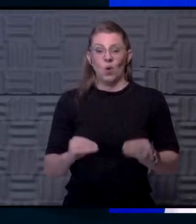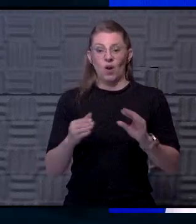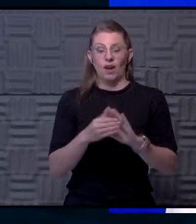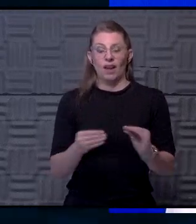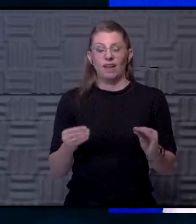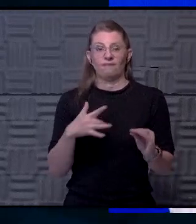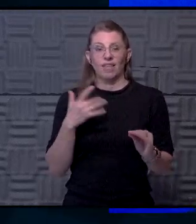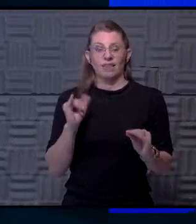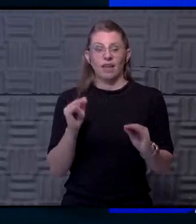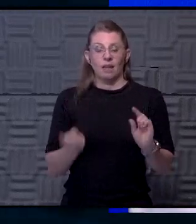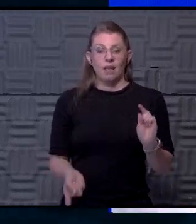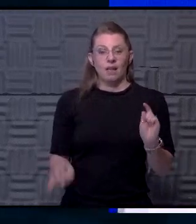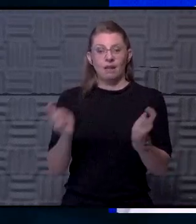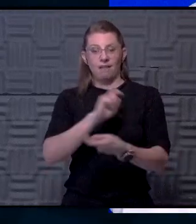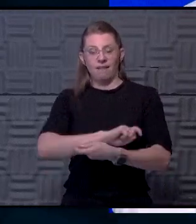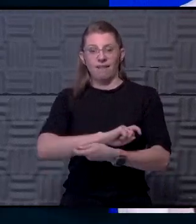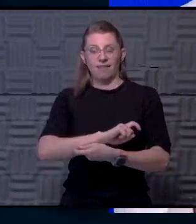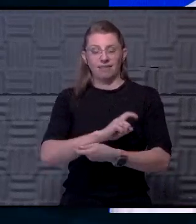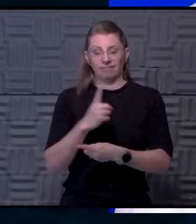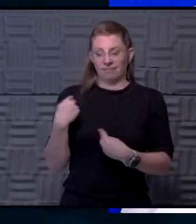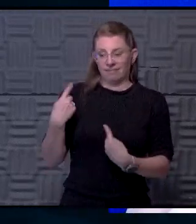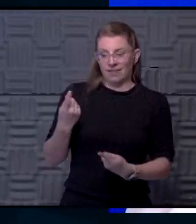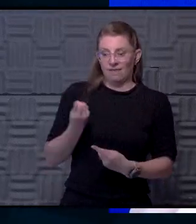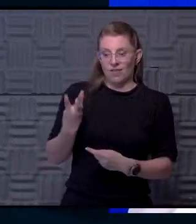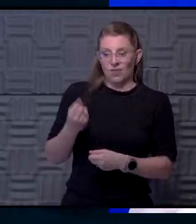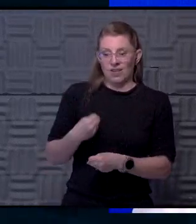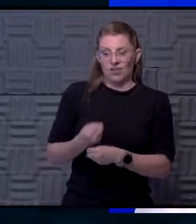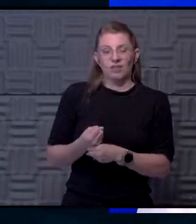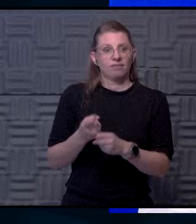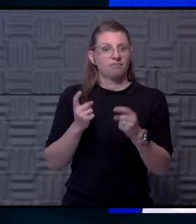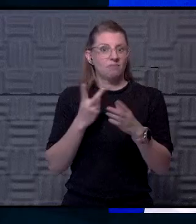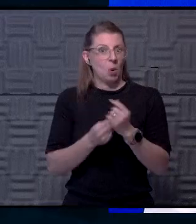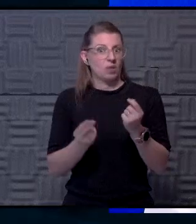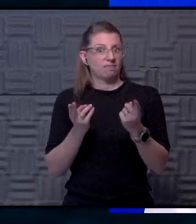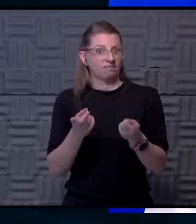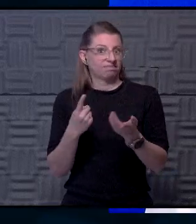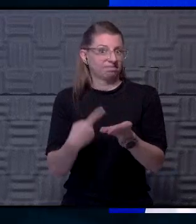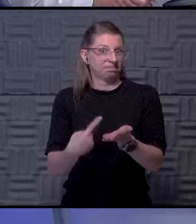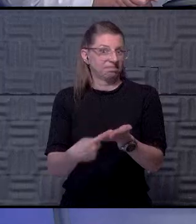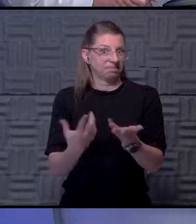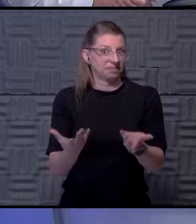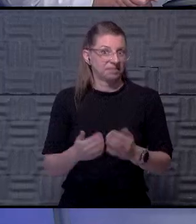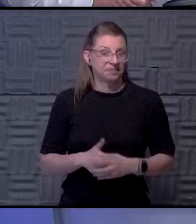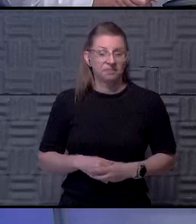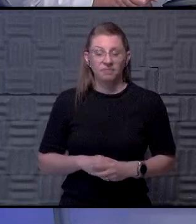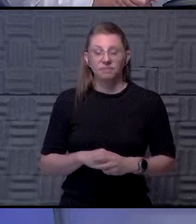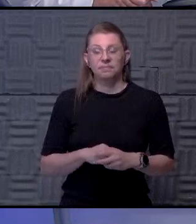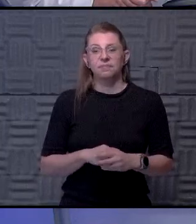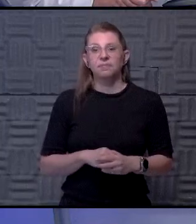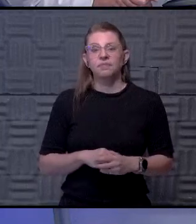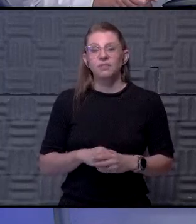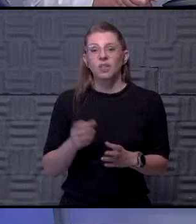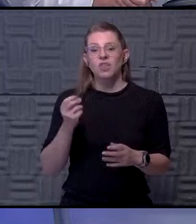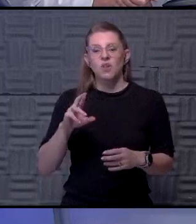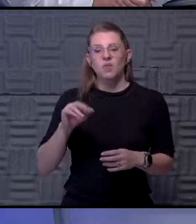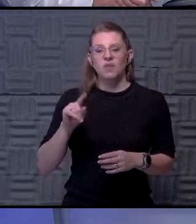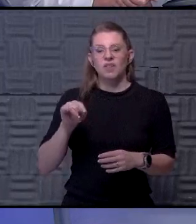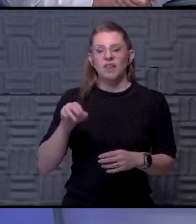head here in the last few years. Talk to us a little bit about that, both you and Dr. Rotondo. Yes, I think one